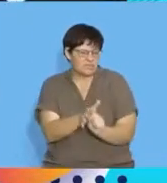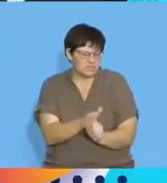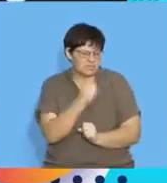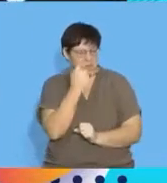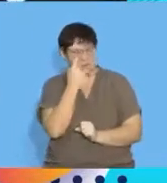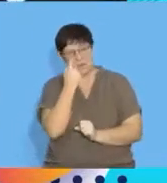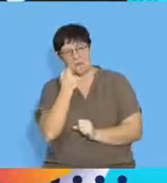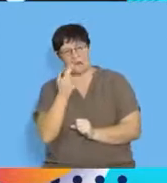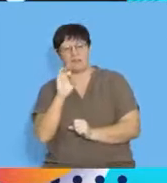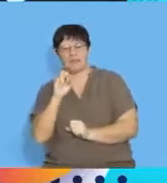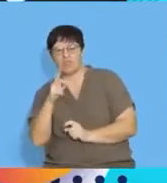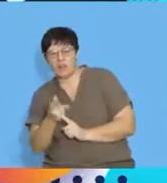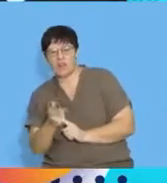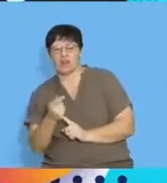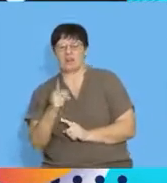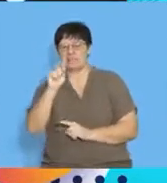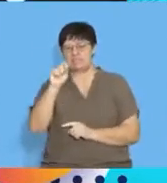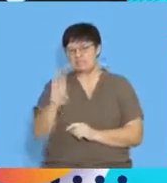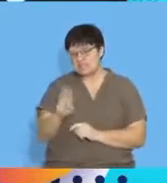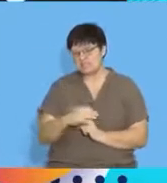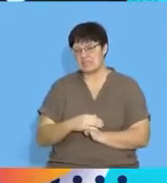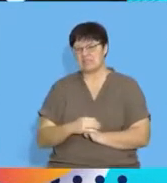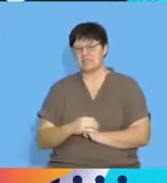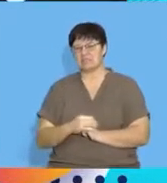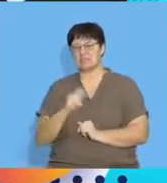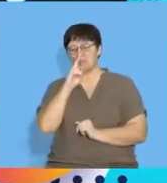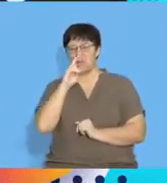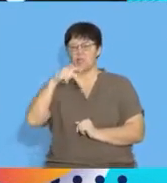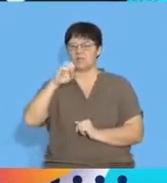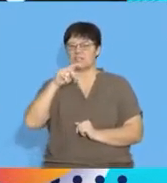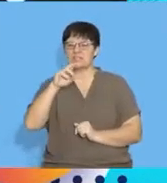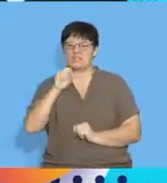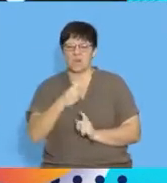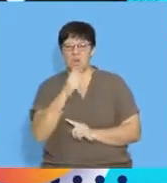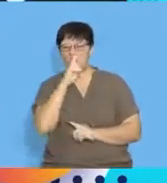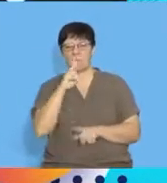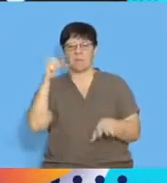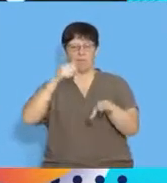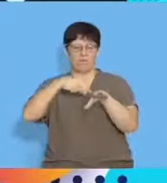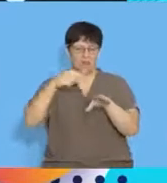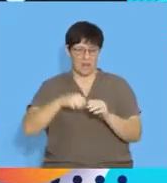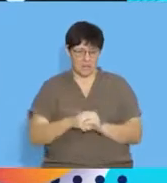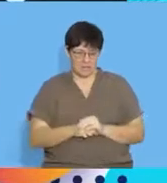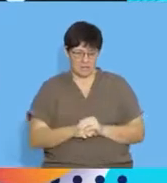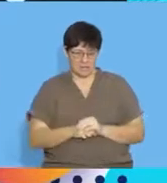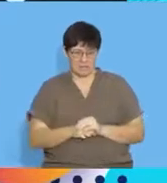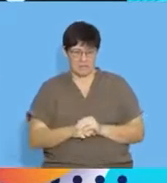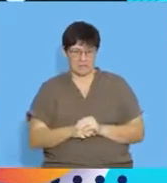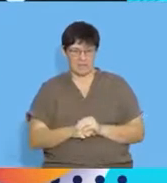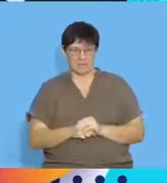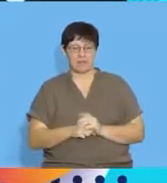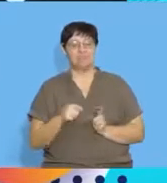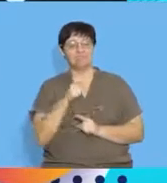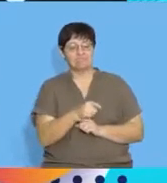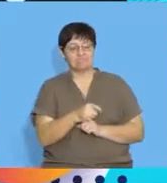look at bacteria, we looked at tuberculosis. When we looked at the protists, we looked at malaria. The diseases caused by fungus